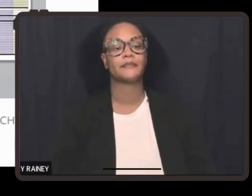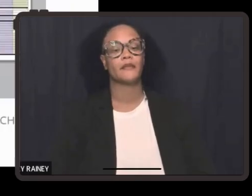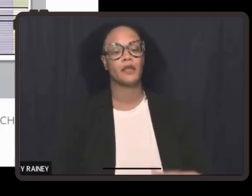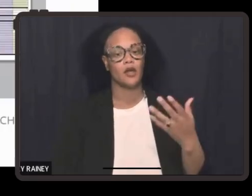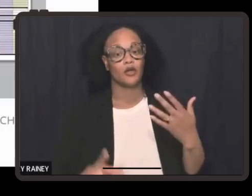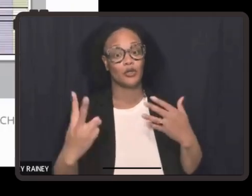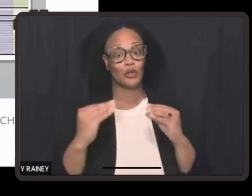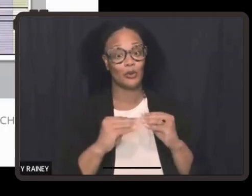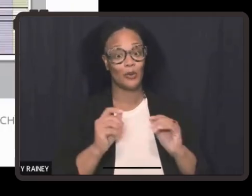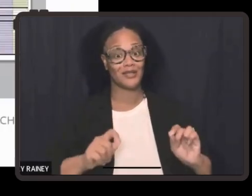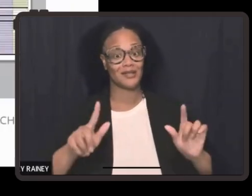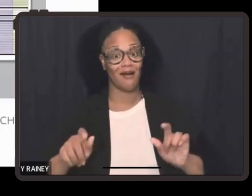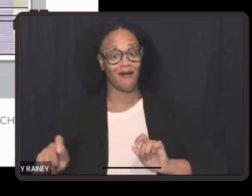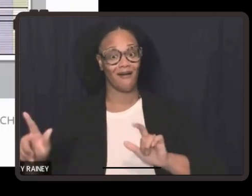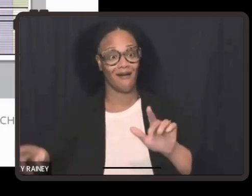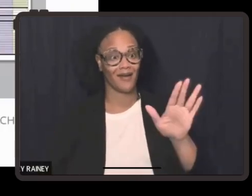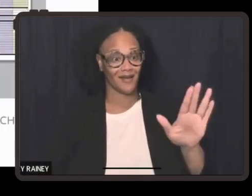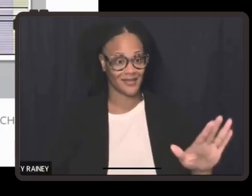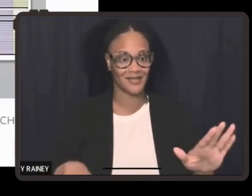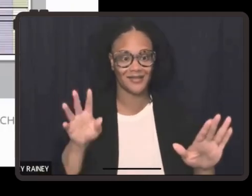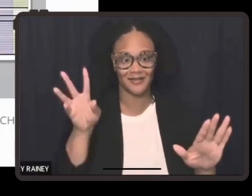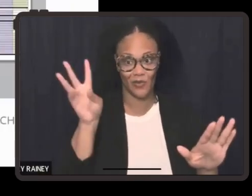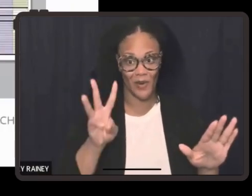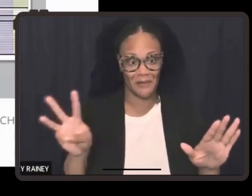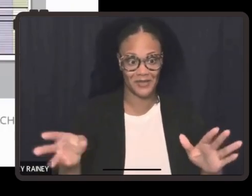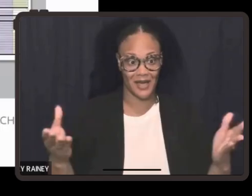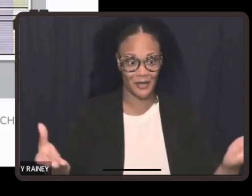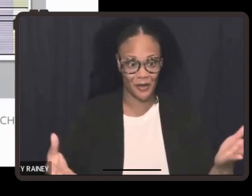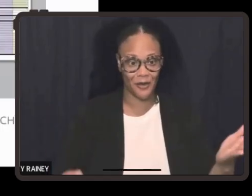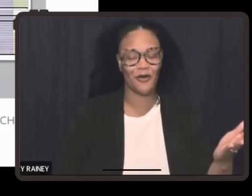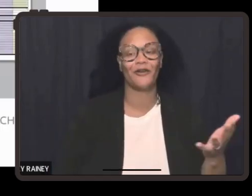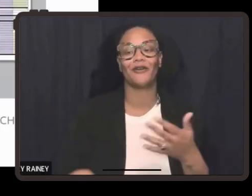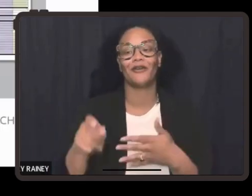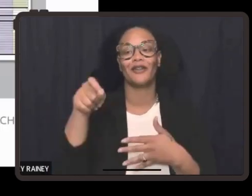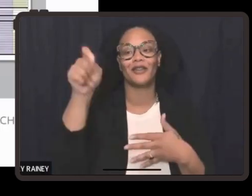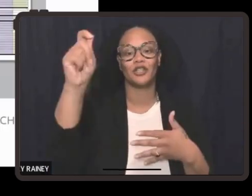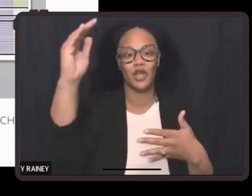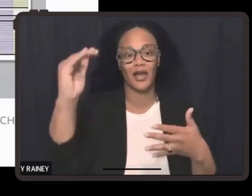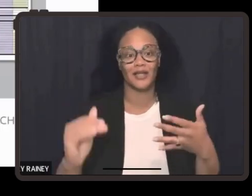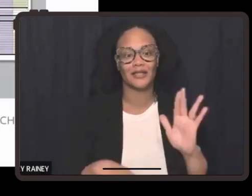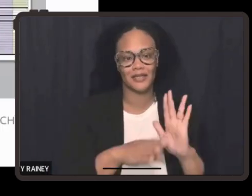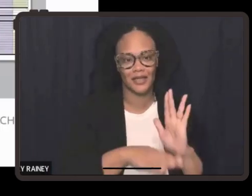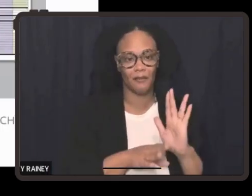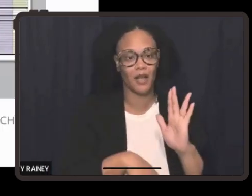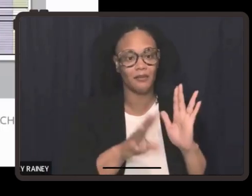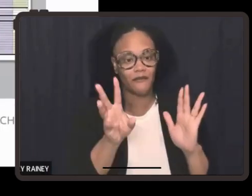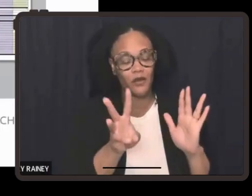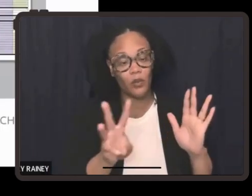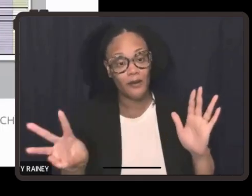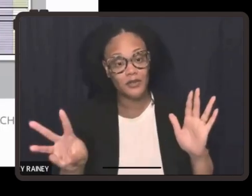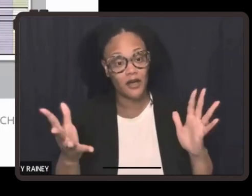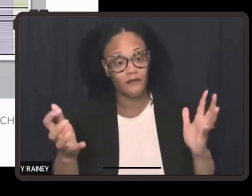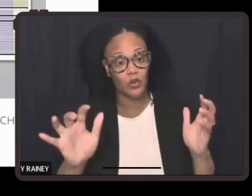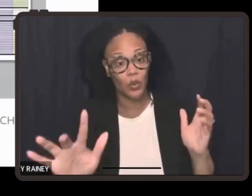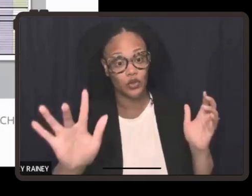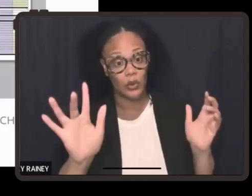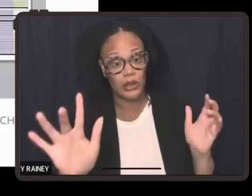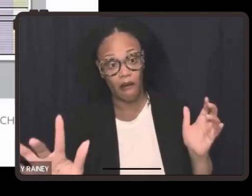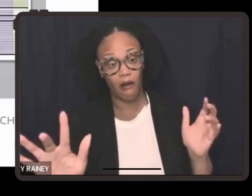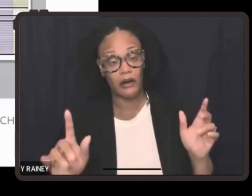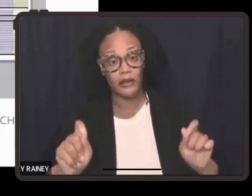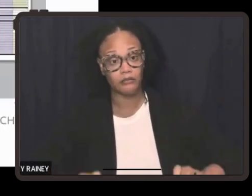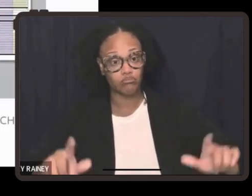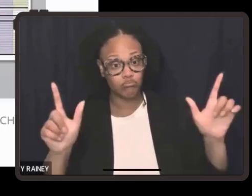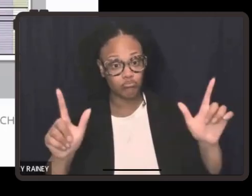which is how to get into. The latest checklist is actually right at the bottom of the website if you want to click into it. Claudia and